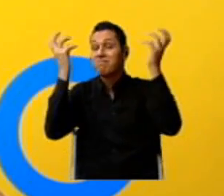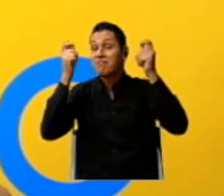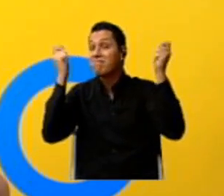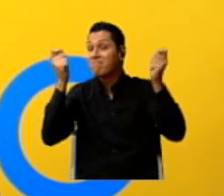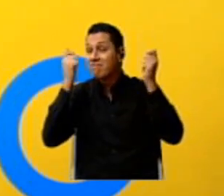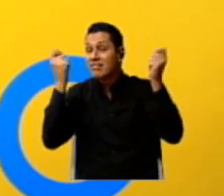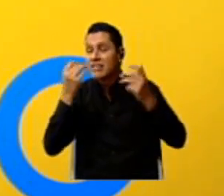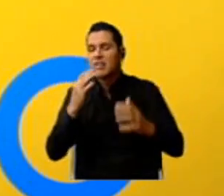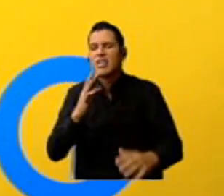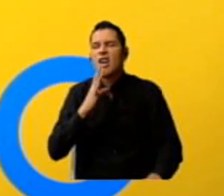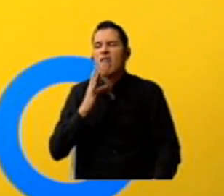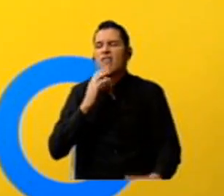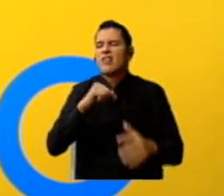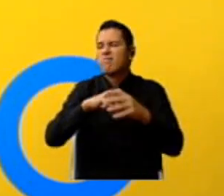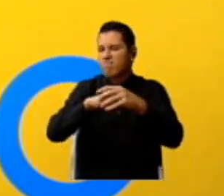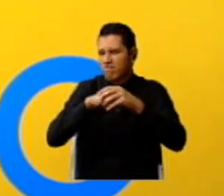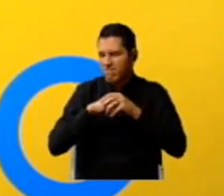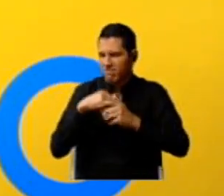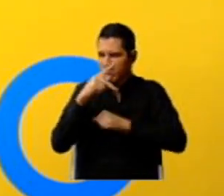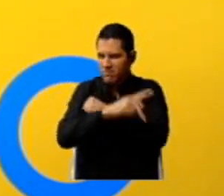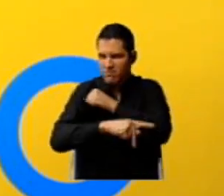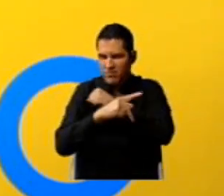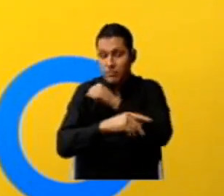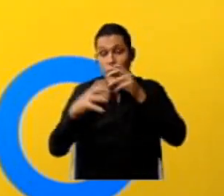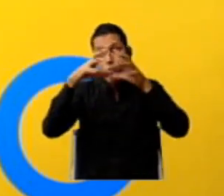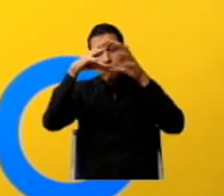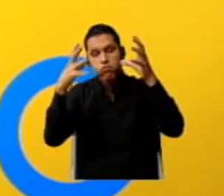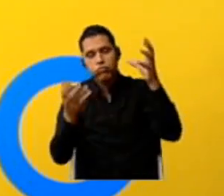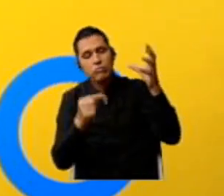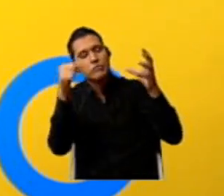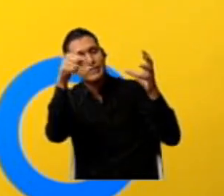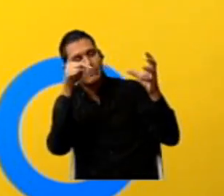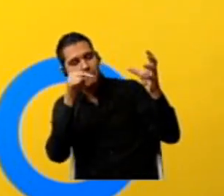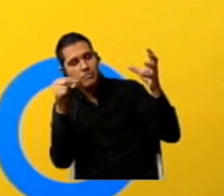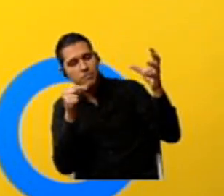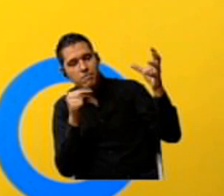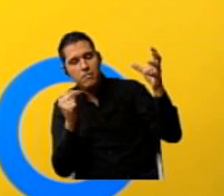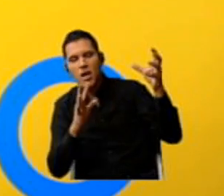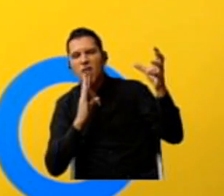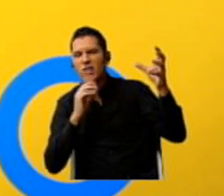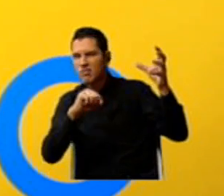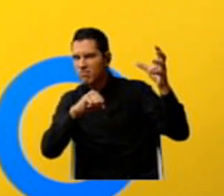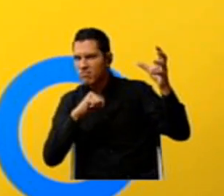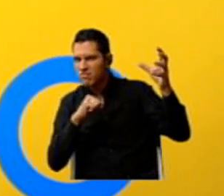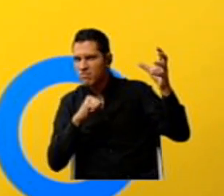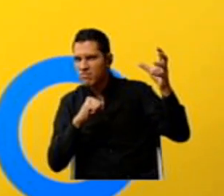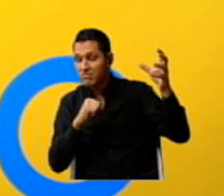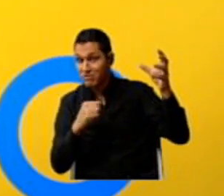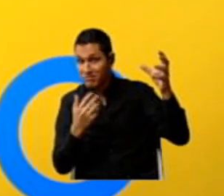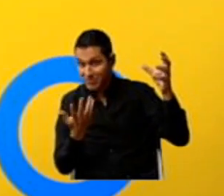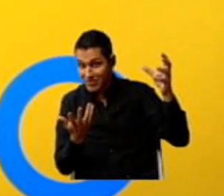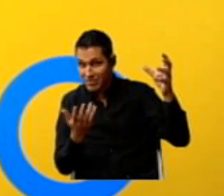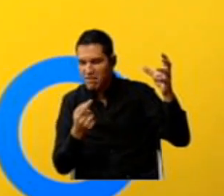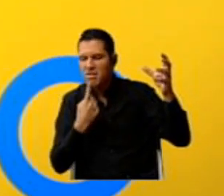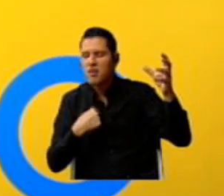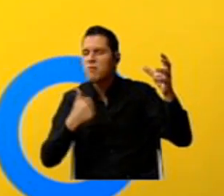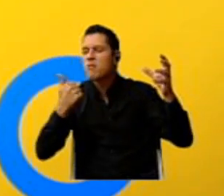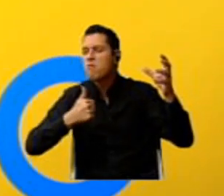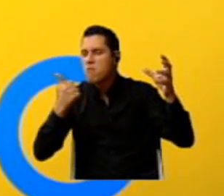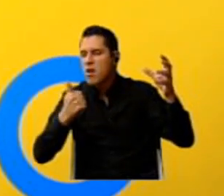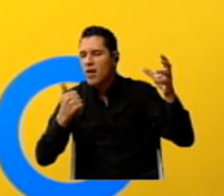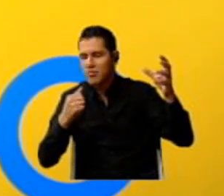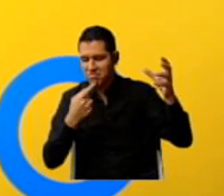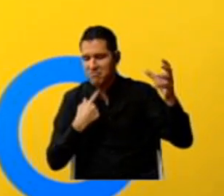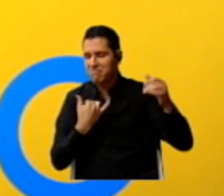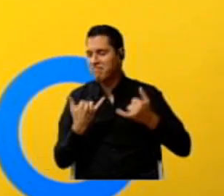in English-speaking countries. Do you know any English-speaking countries? Tell me some of them,